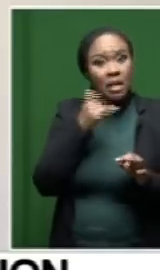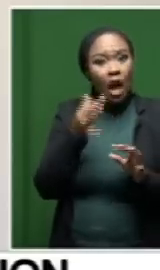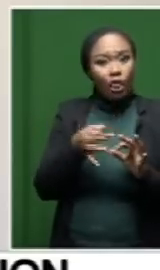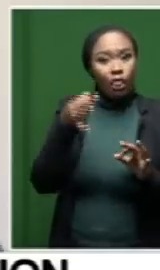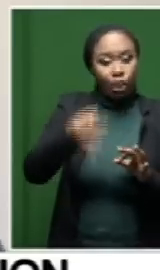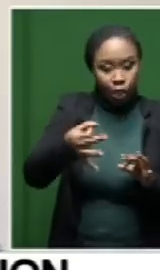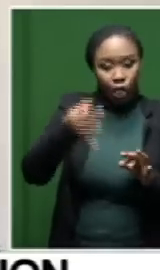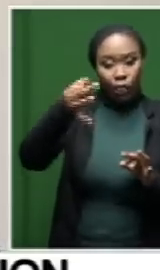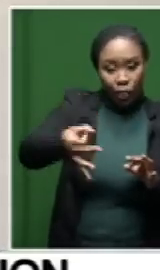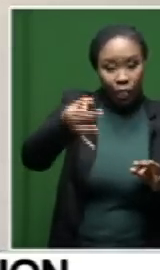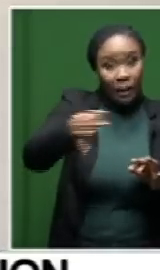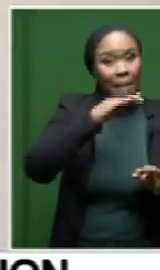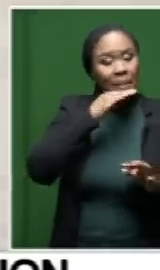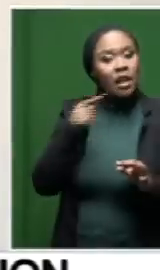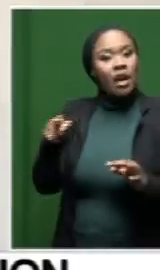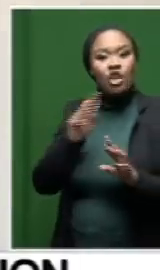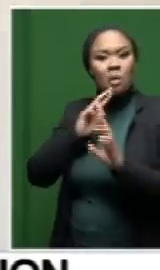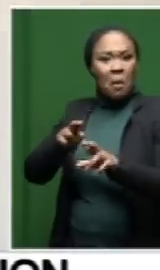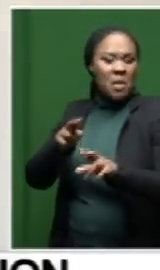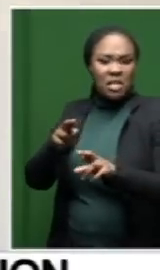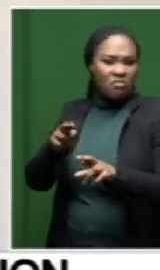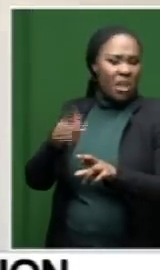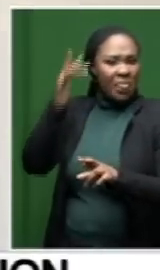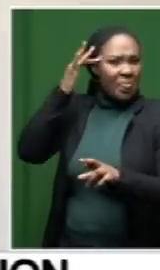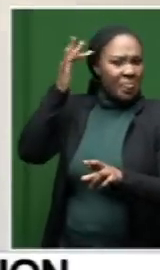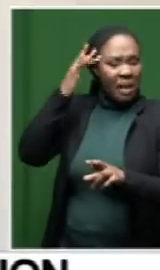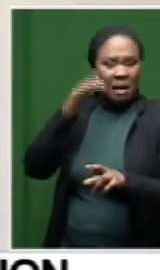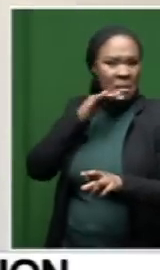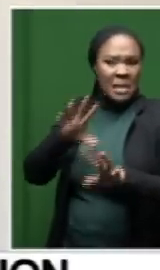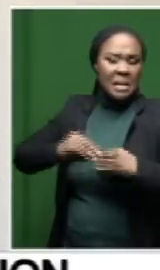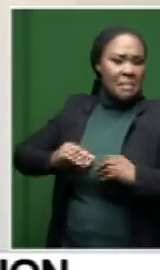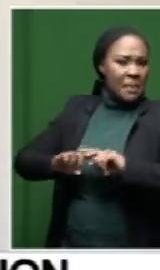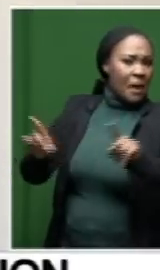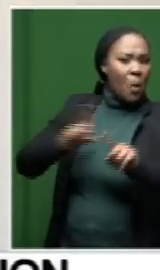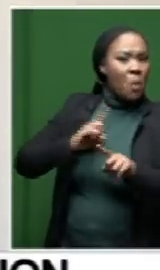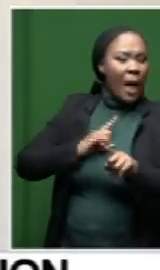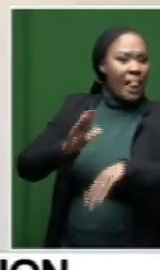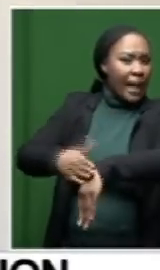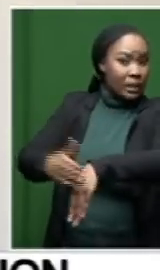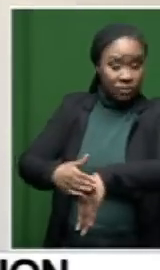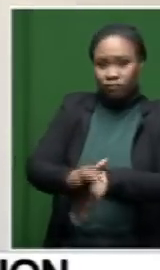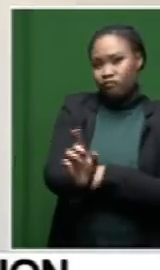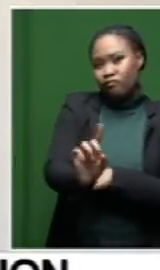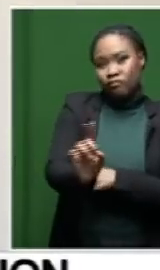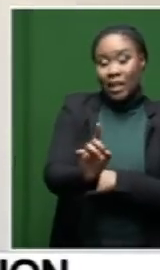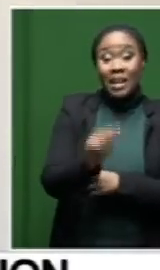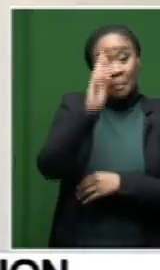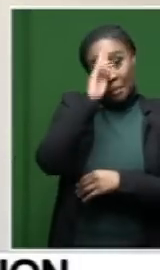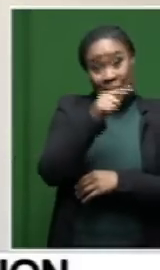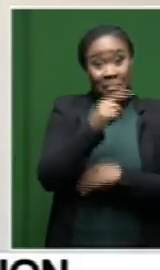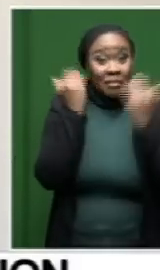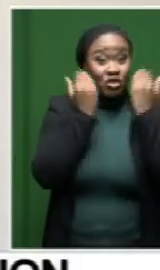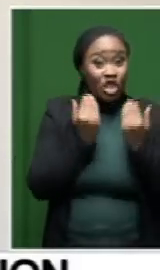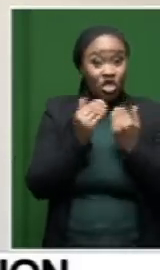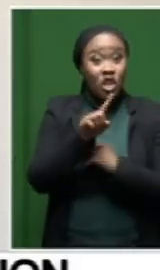account of the fact that it was not delivered timeously, especially because Judge Zondo himself has